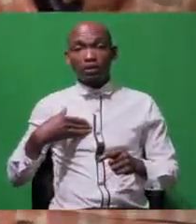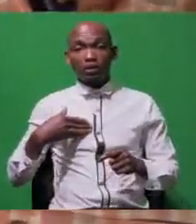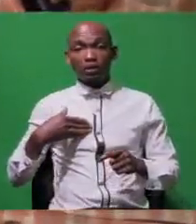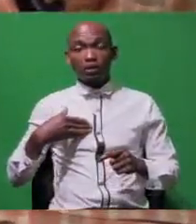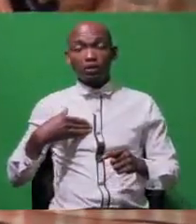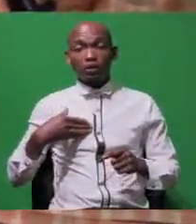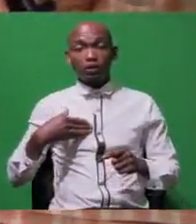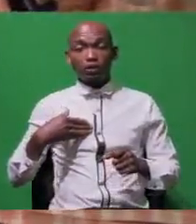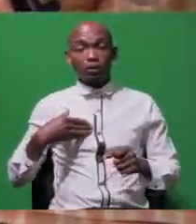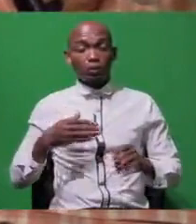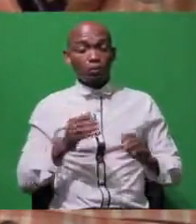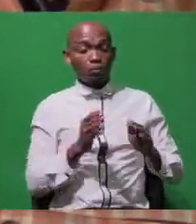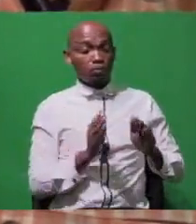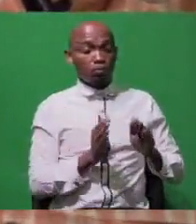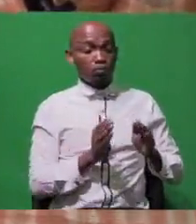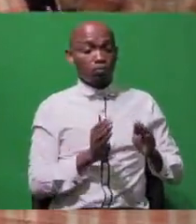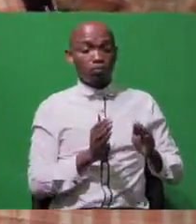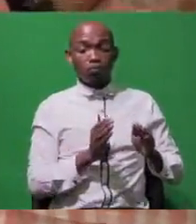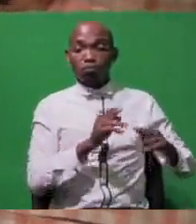bank.